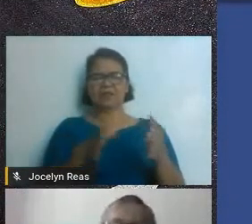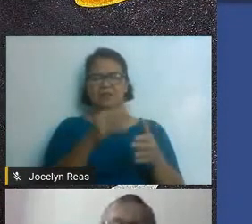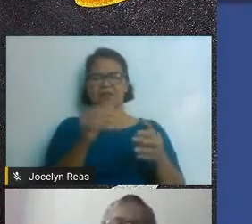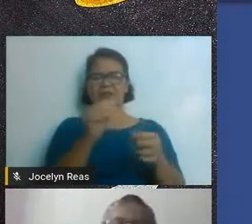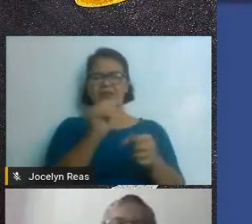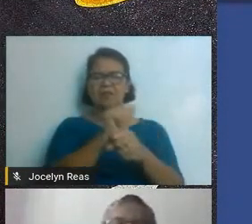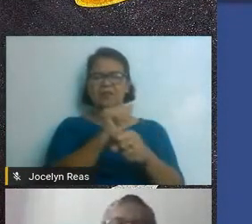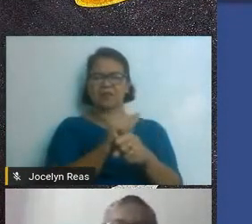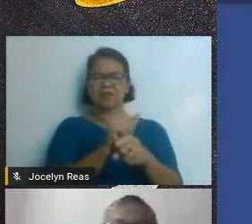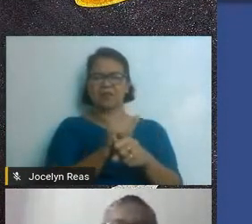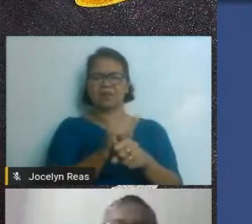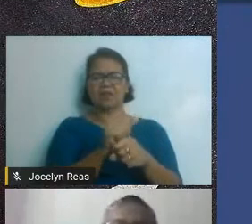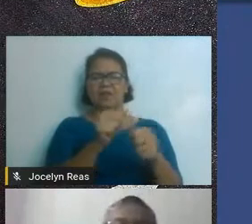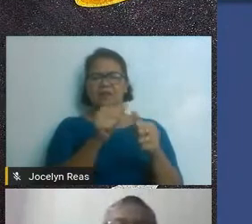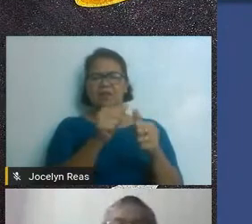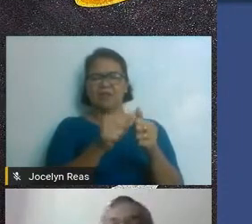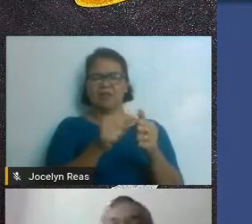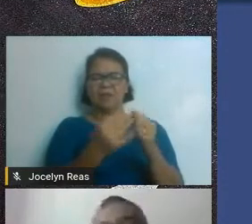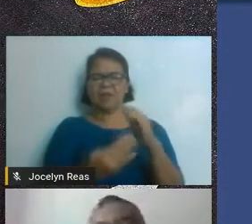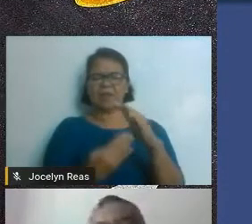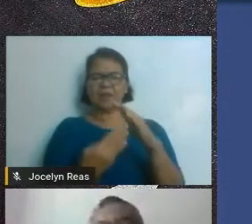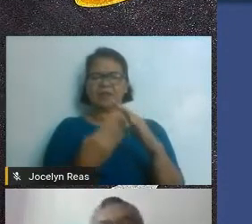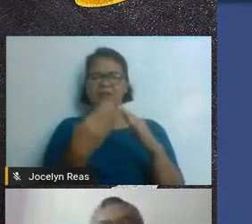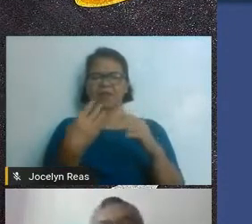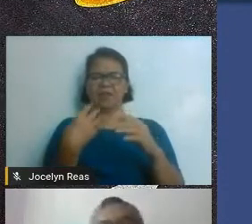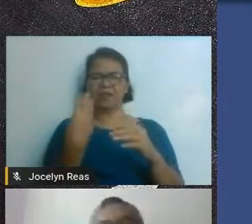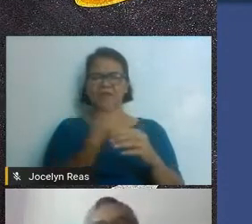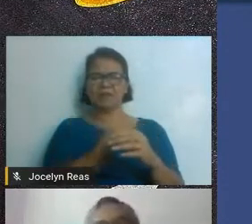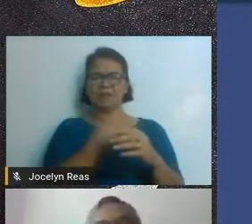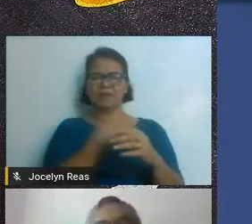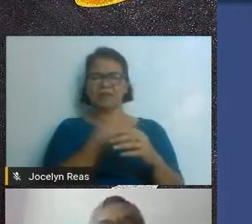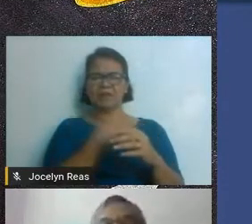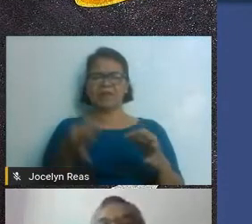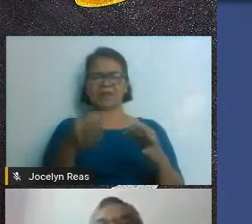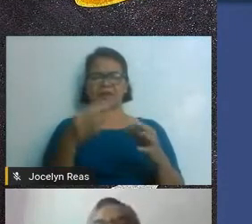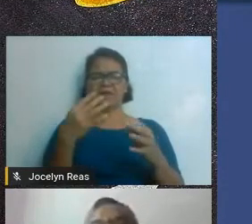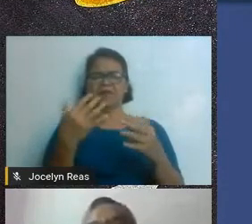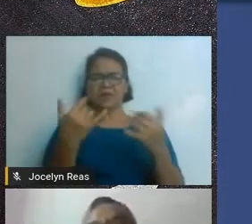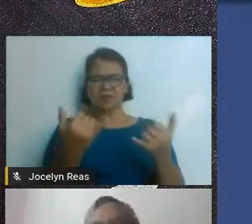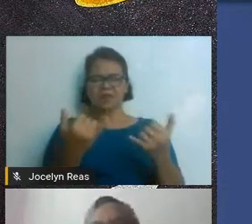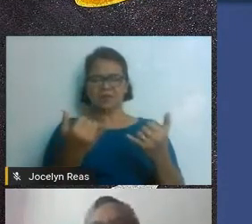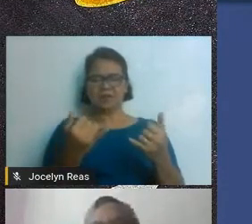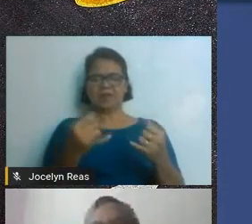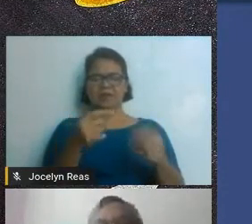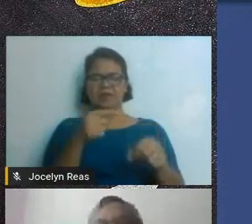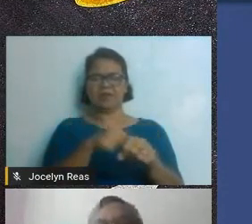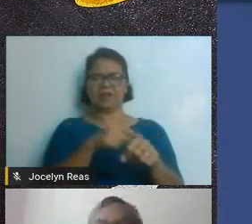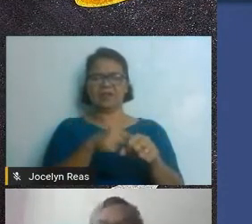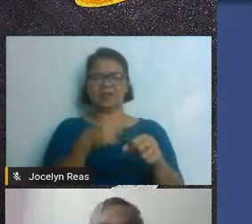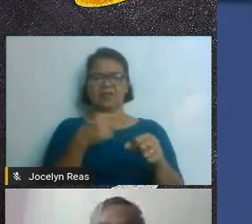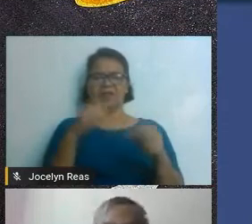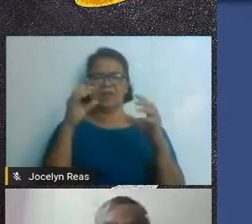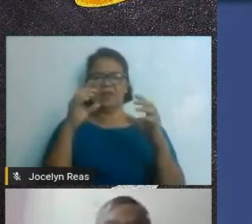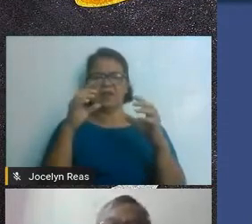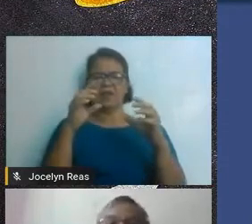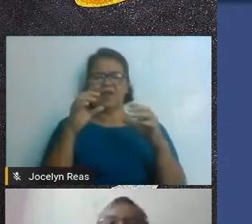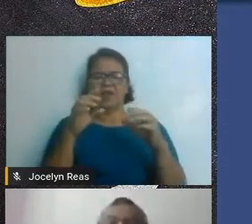will base our decisions on the scenarios projected by the Department of Health and the